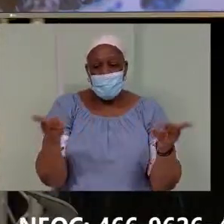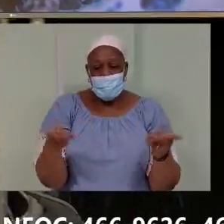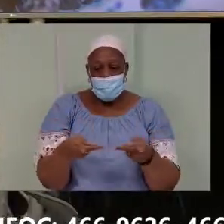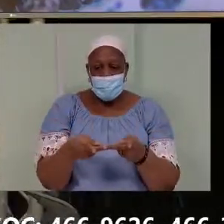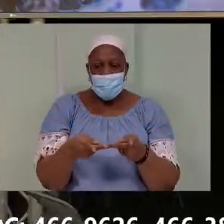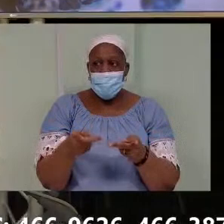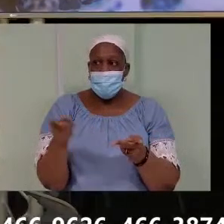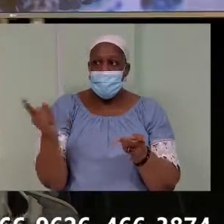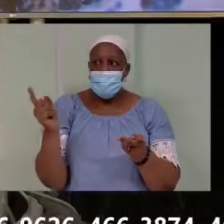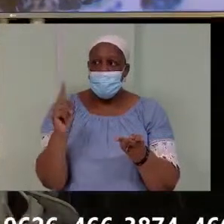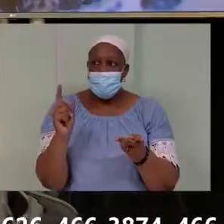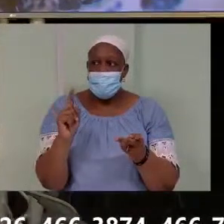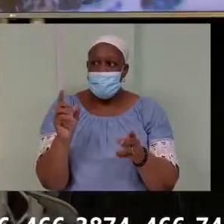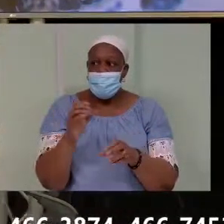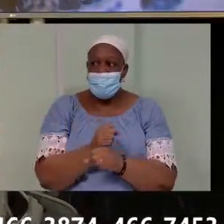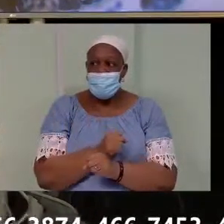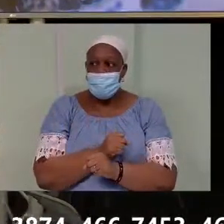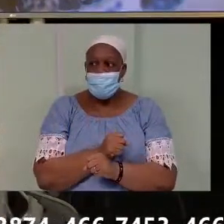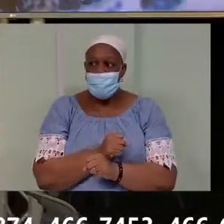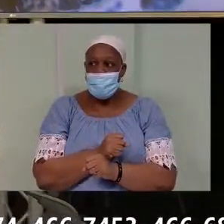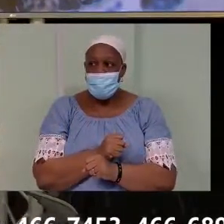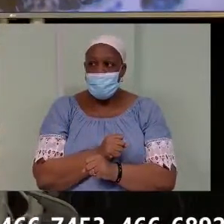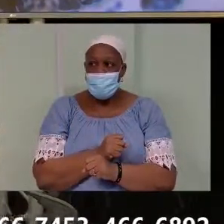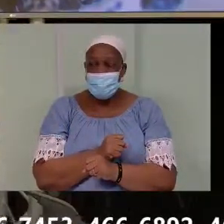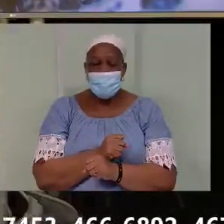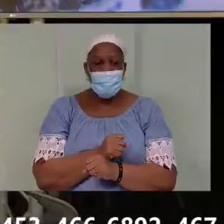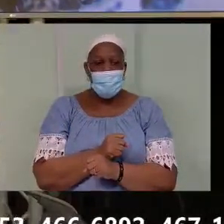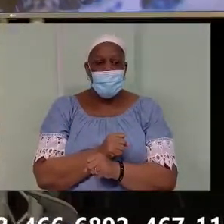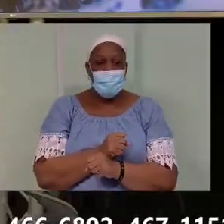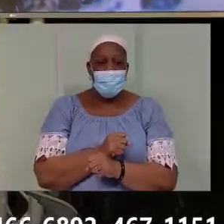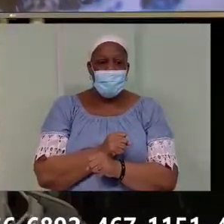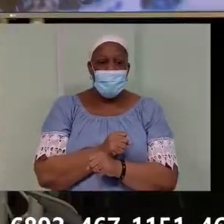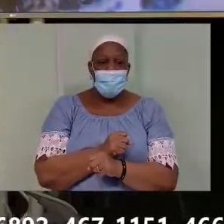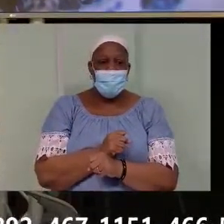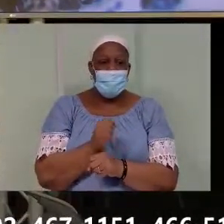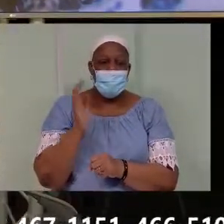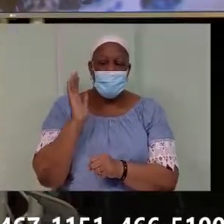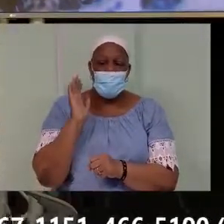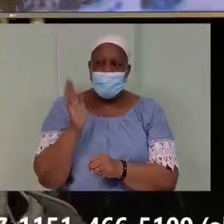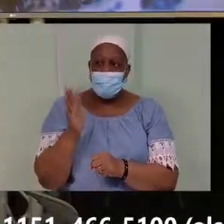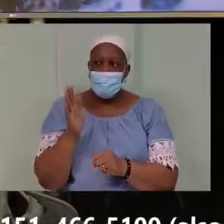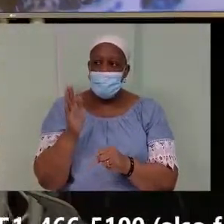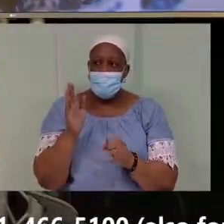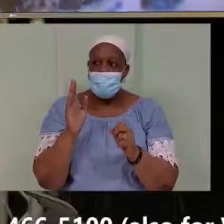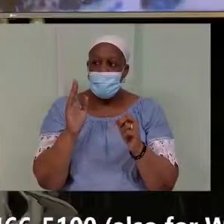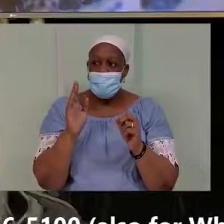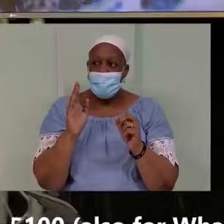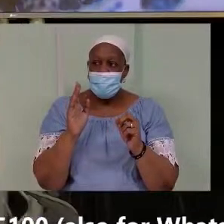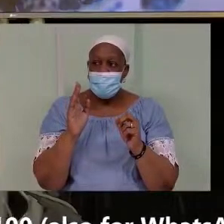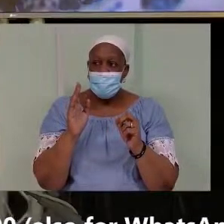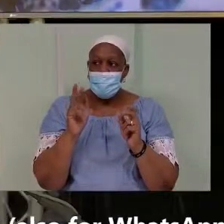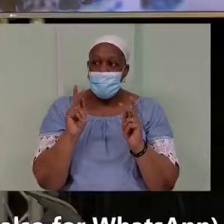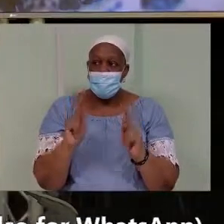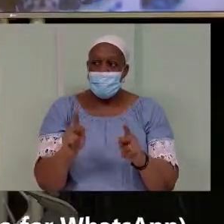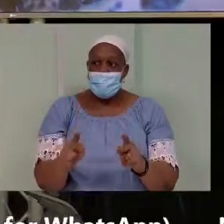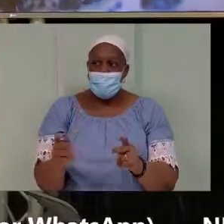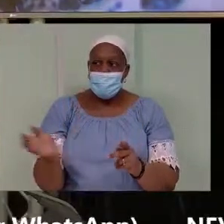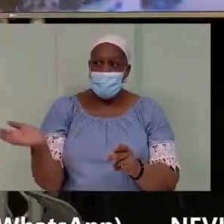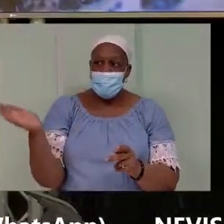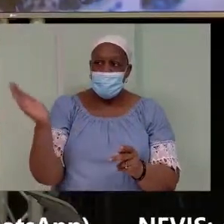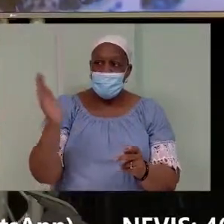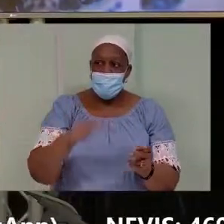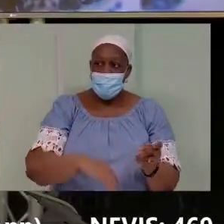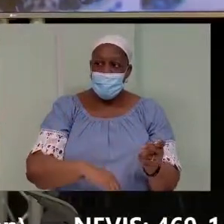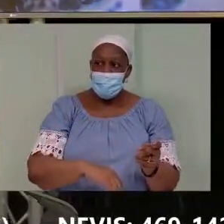from non-hotspots, such as Canada and other Caribbean territories, be required